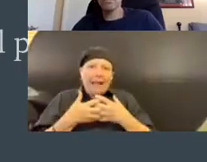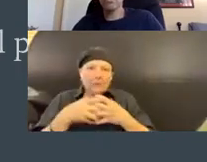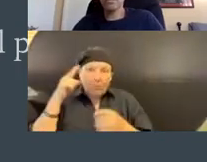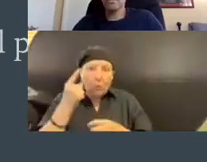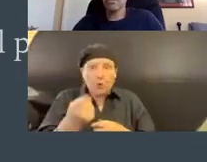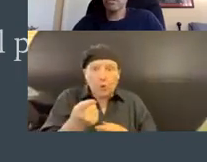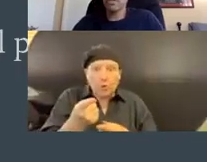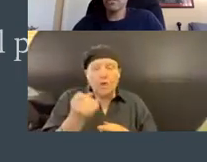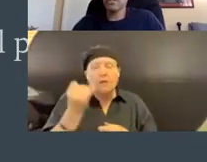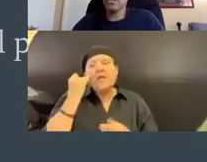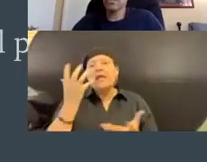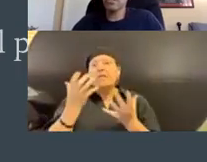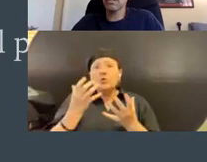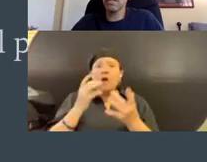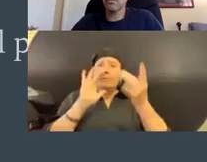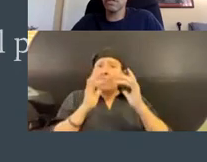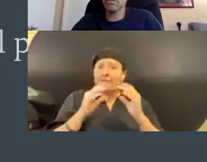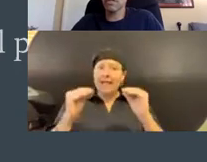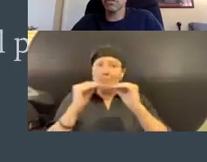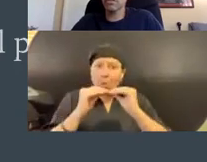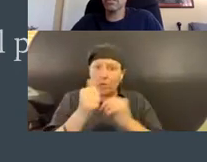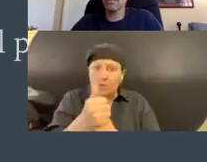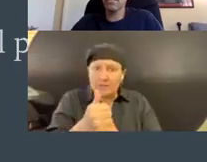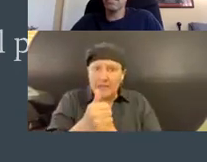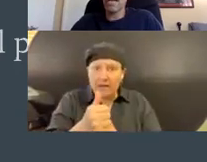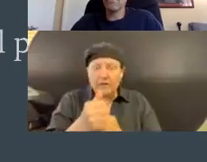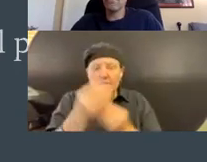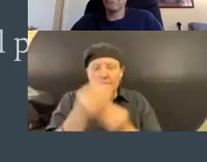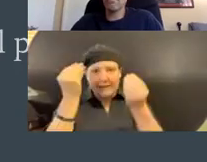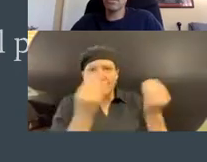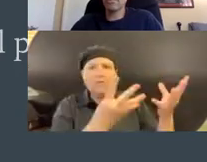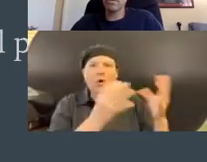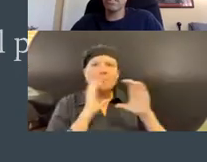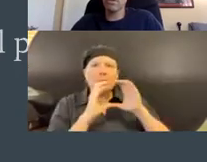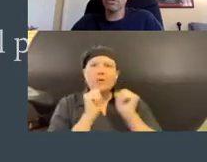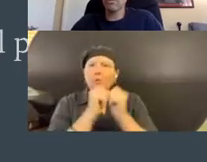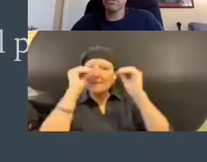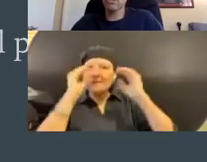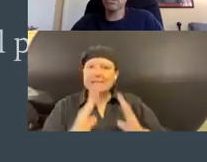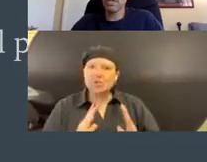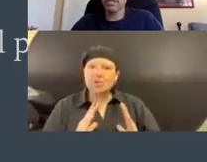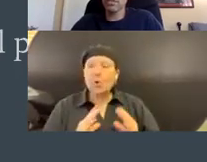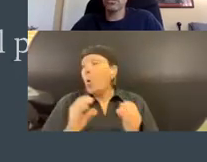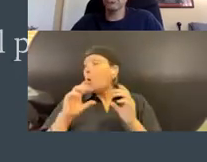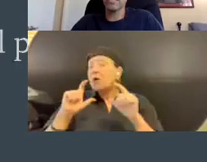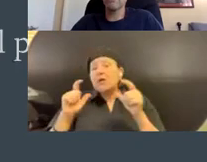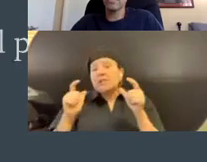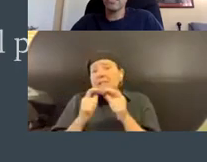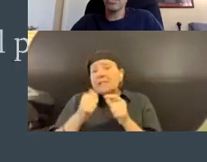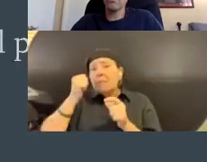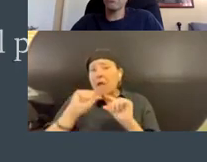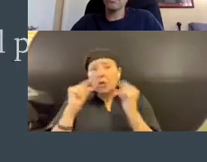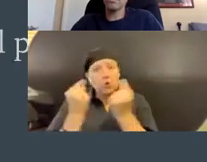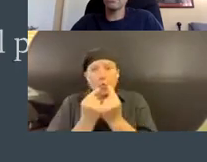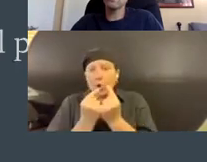more, you know, that's something to communicate to your teachers so that they can create those structures and have them participate in smaller group structures so they can get that additional time.